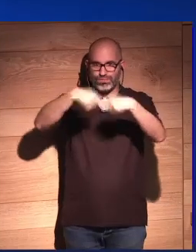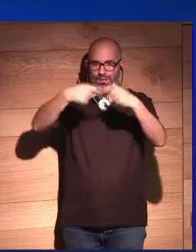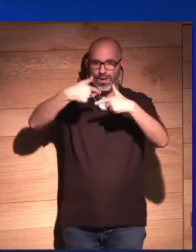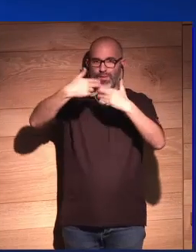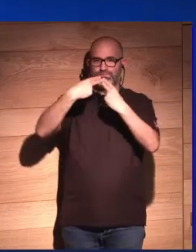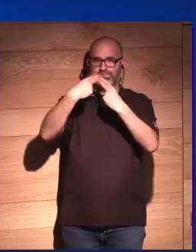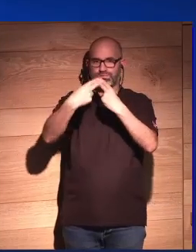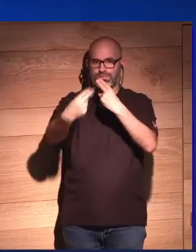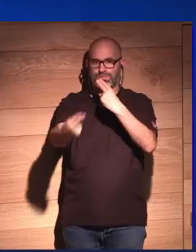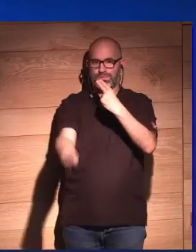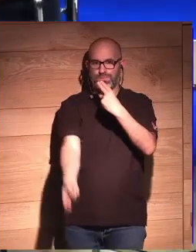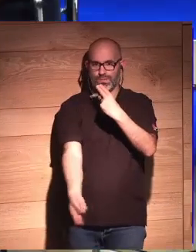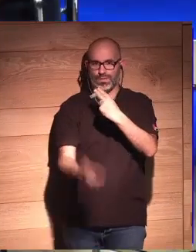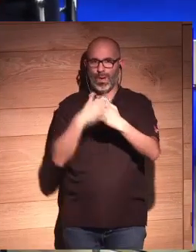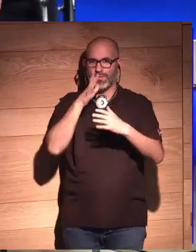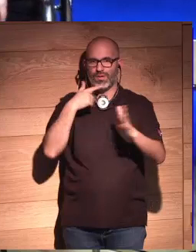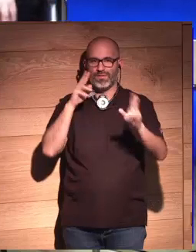to happen right now.